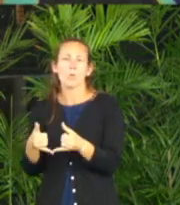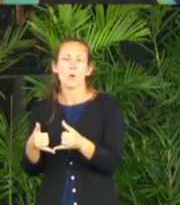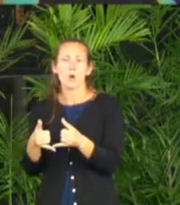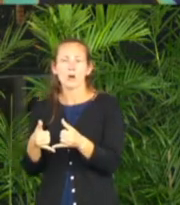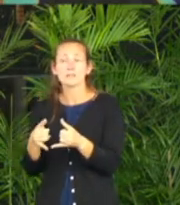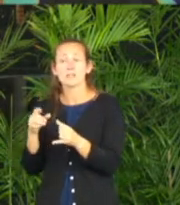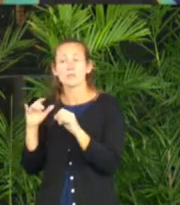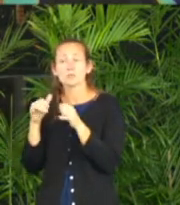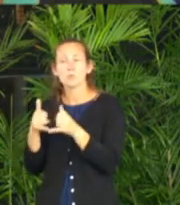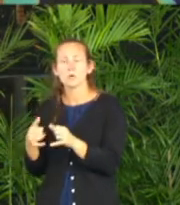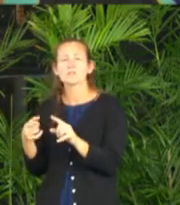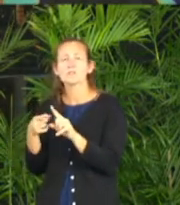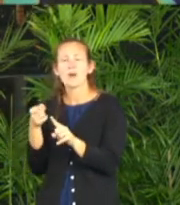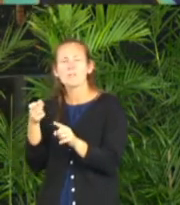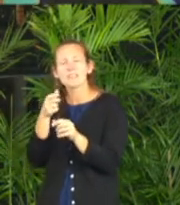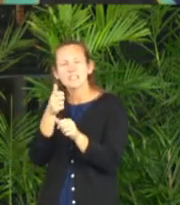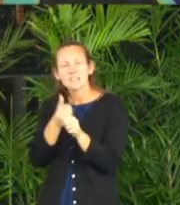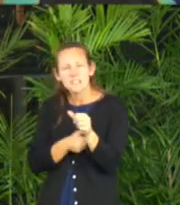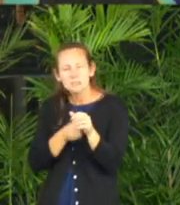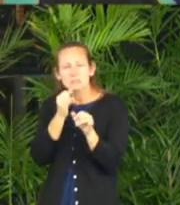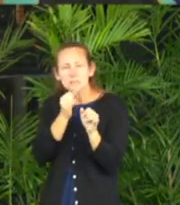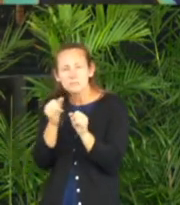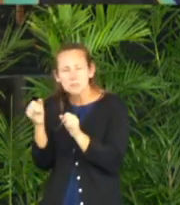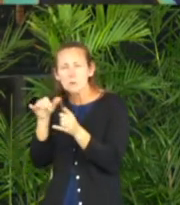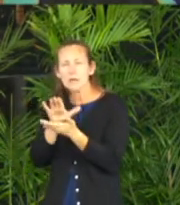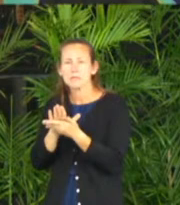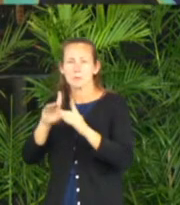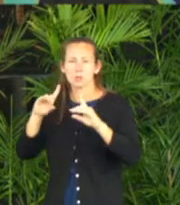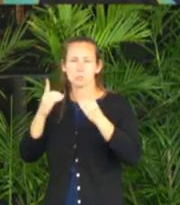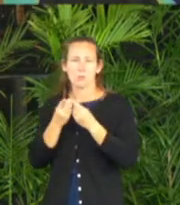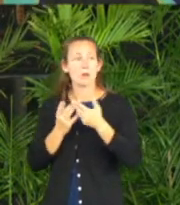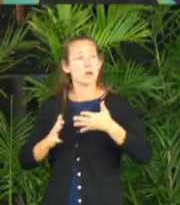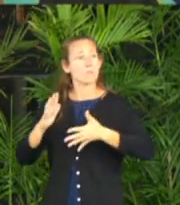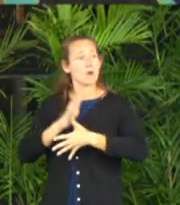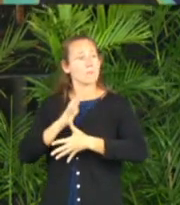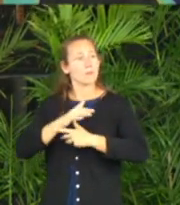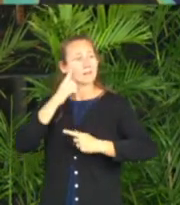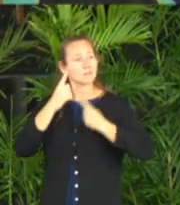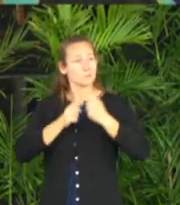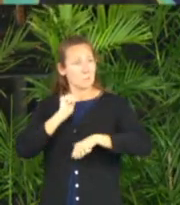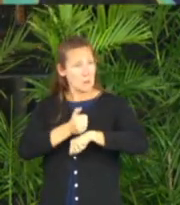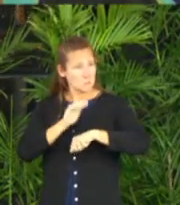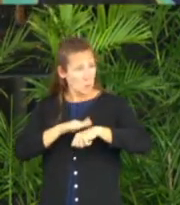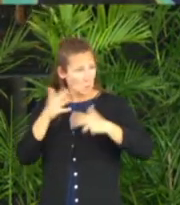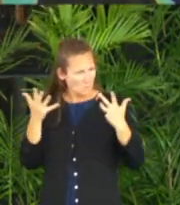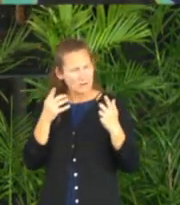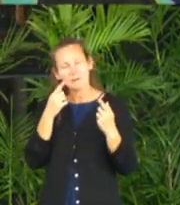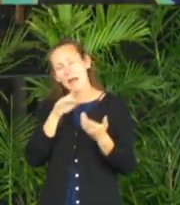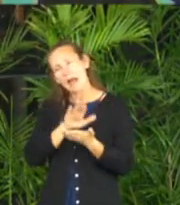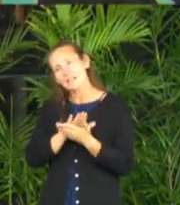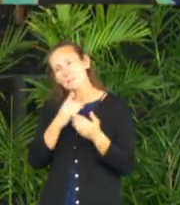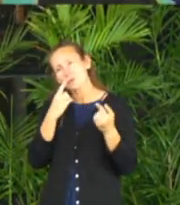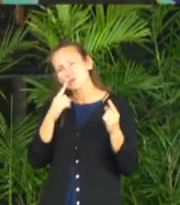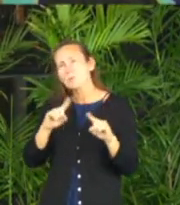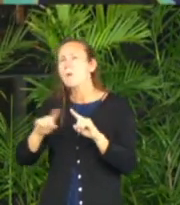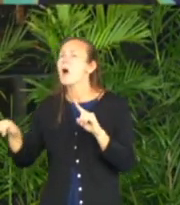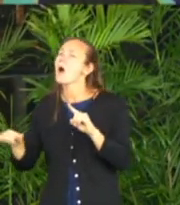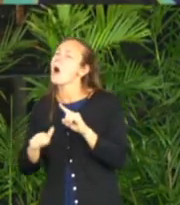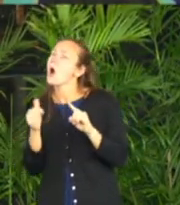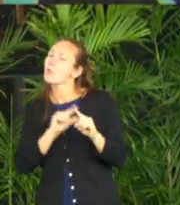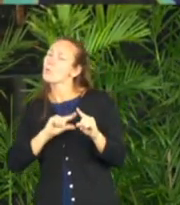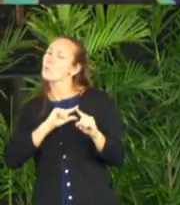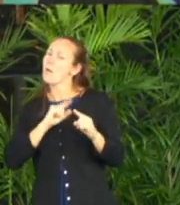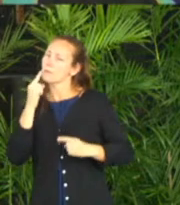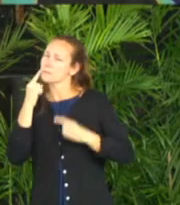the individual academic departments. Primary consideration for these awards is based upon academic achievement. However, other contributing factors